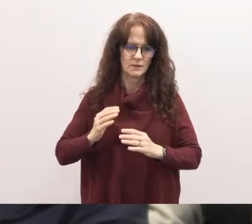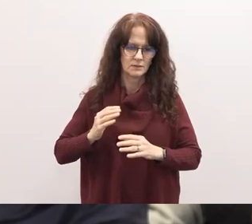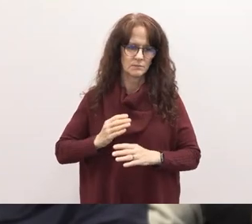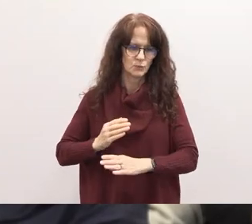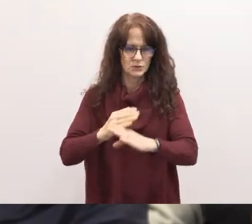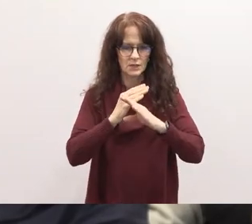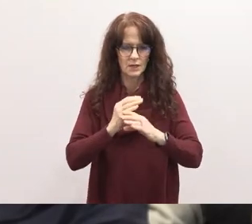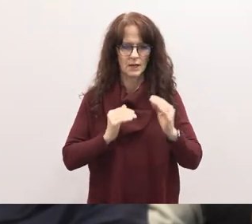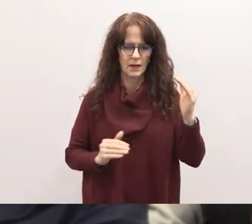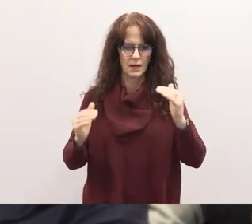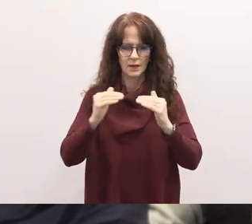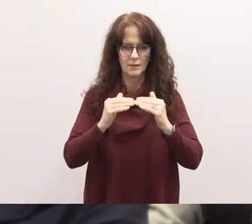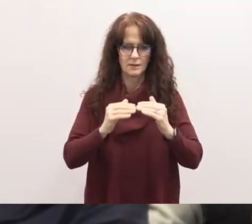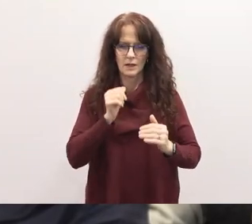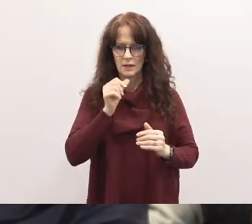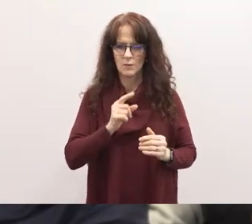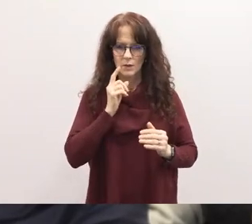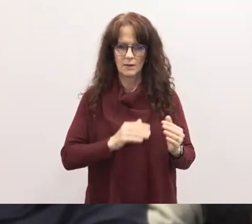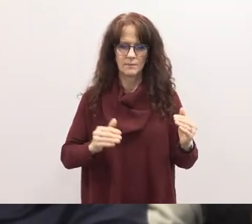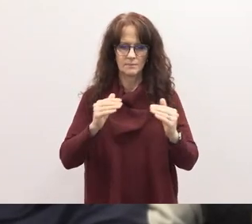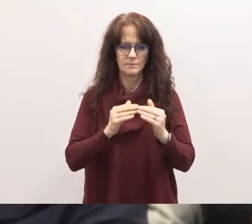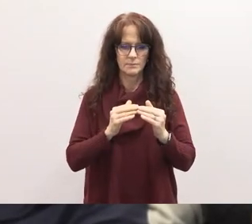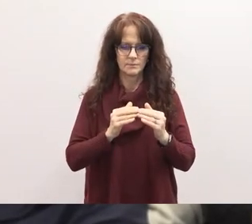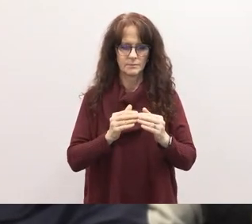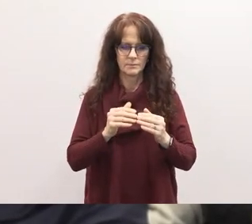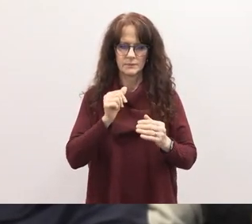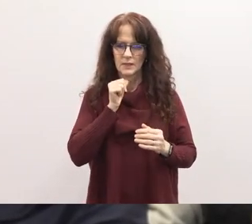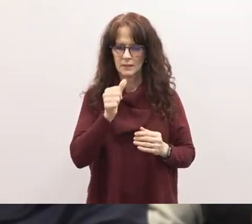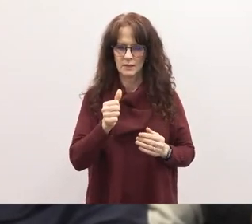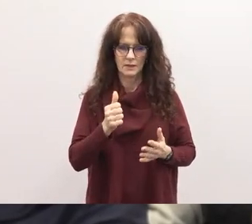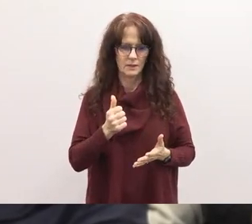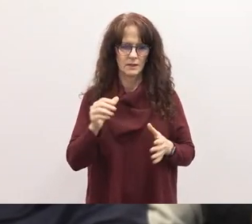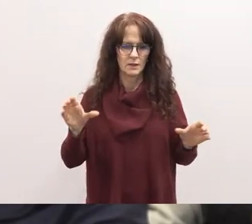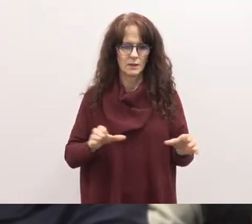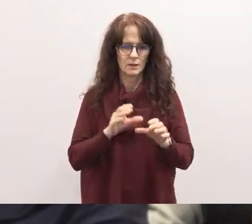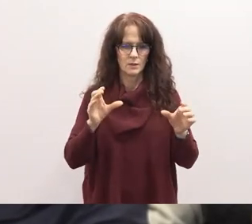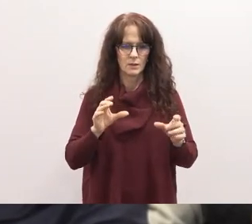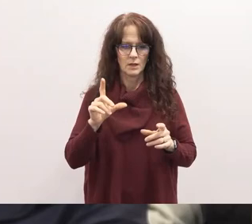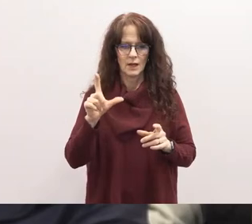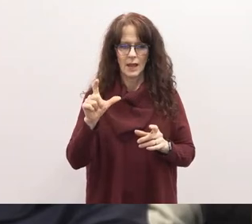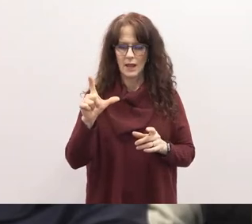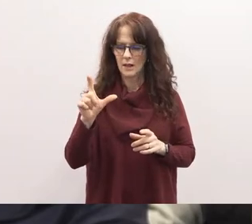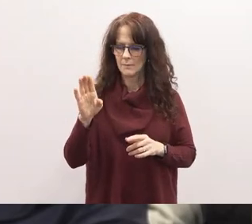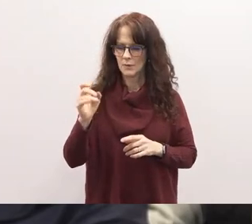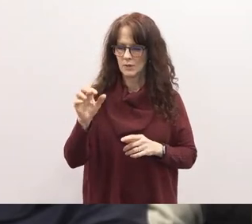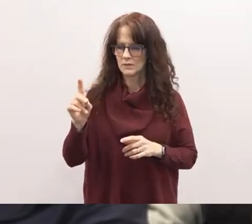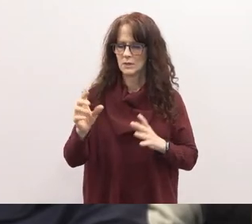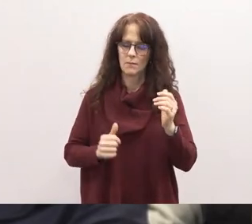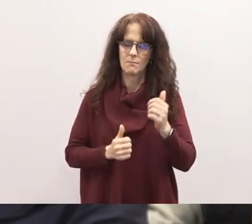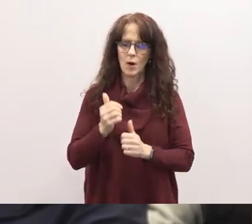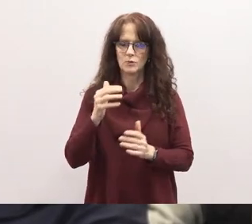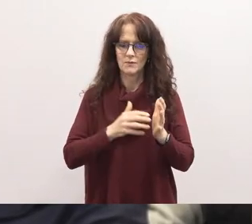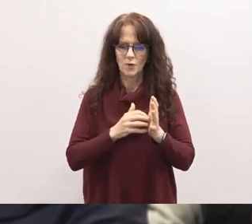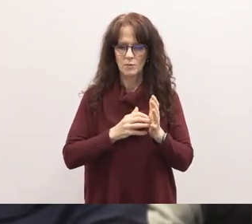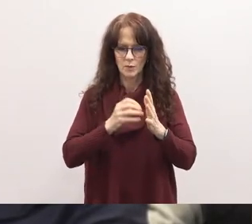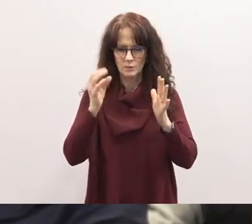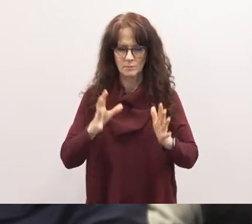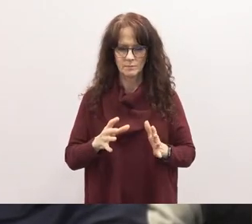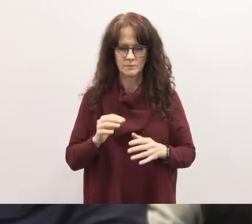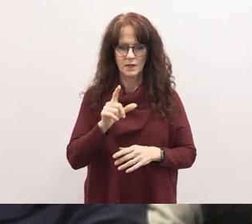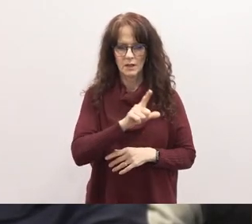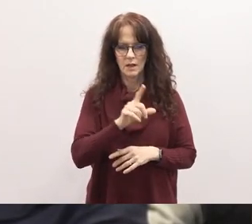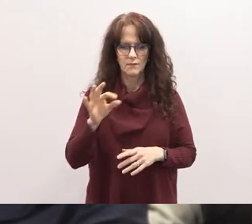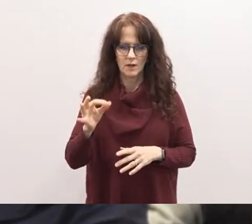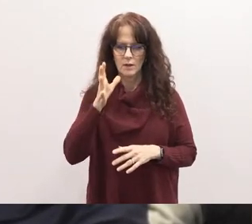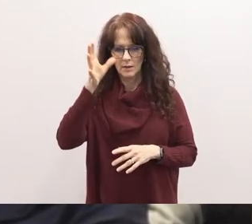to talk about how it's not actually equitable and does a disservice to LBUSD's most vulnerable students. I'm going to focus on the case of Longfellow, where I'm